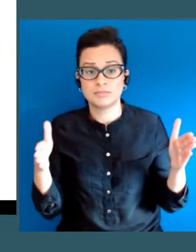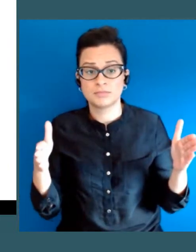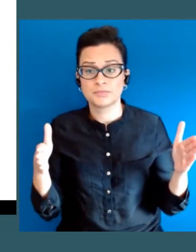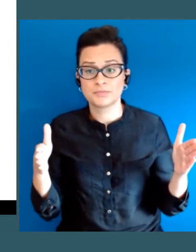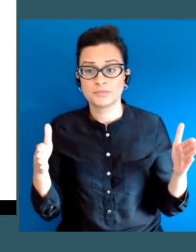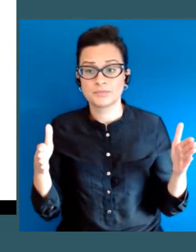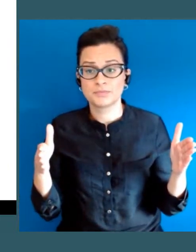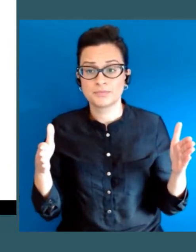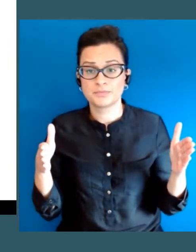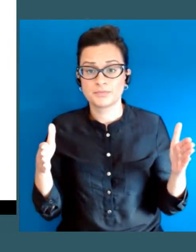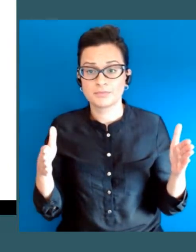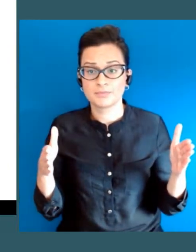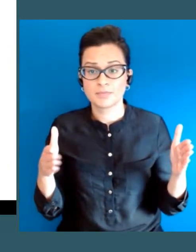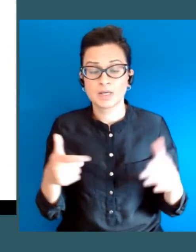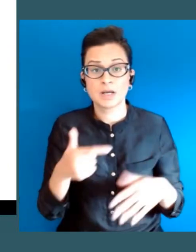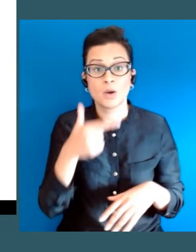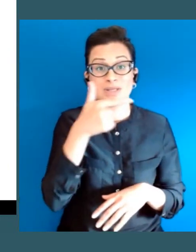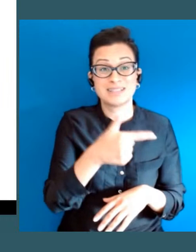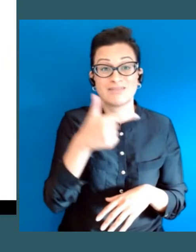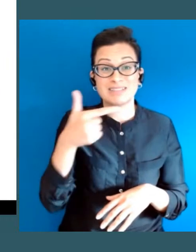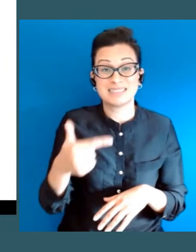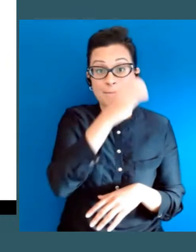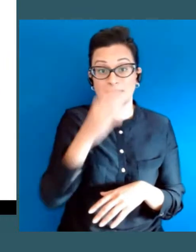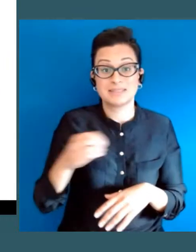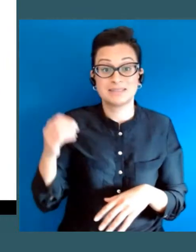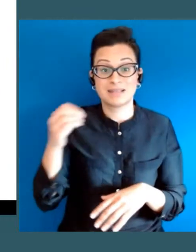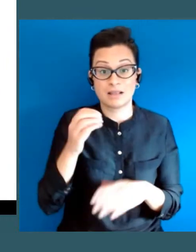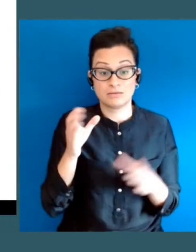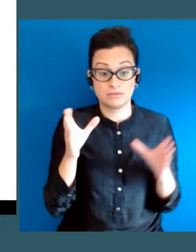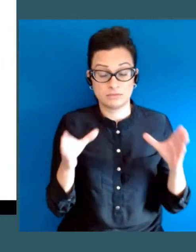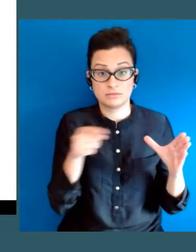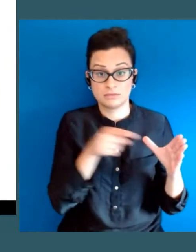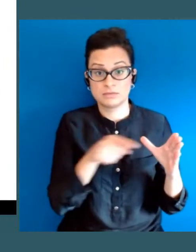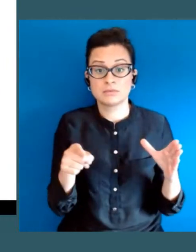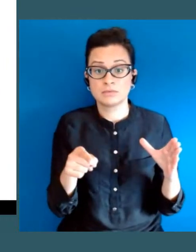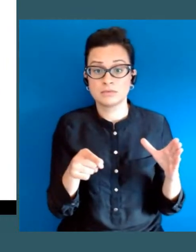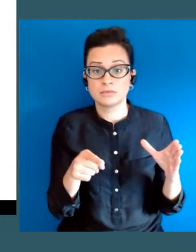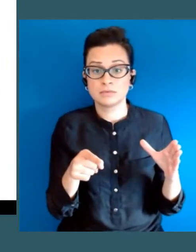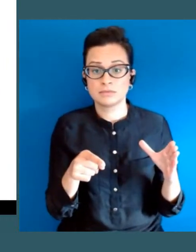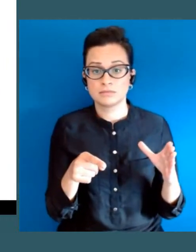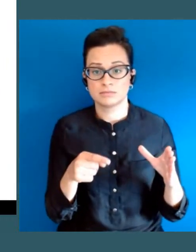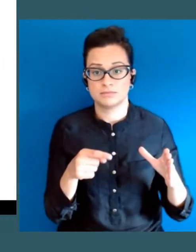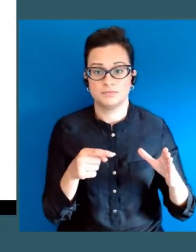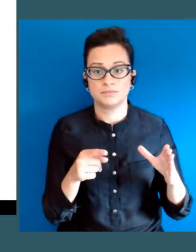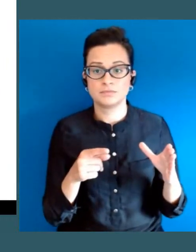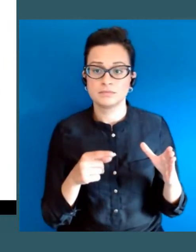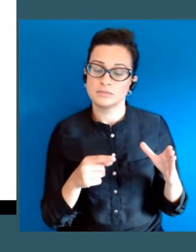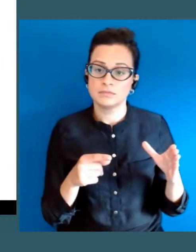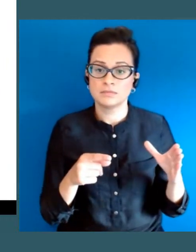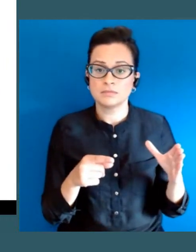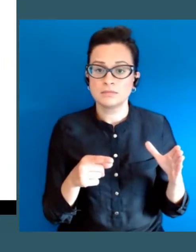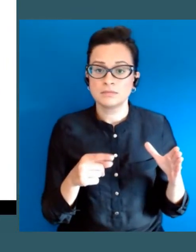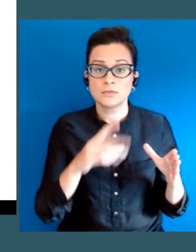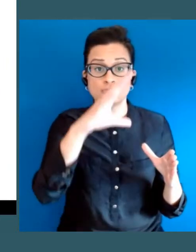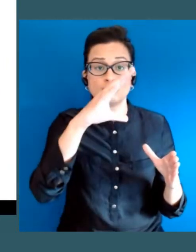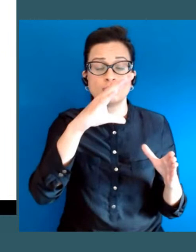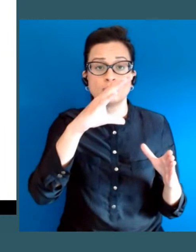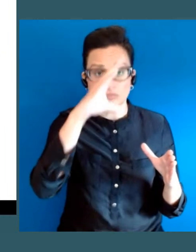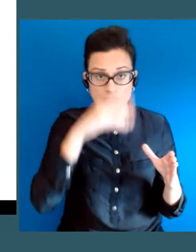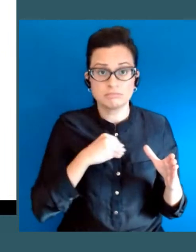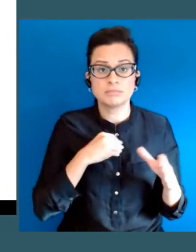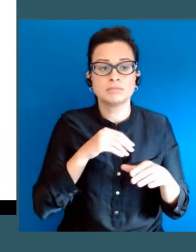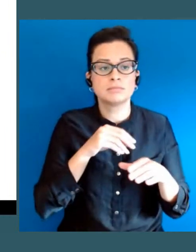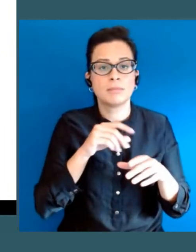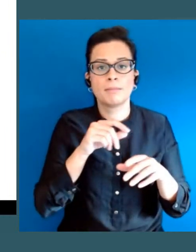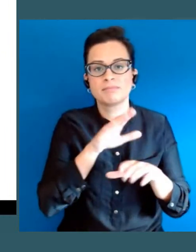70% of the cases were very much sort of reported by paediatric allergists or paediatricians with an interest